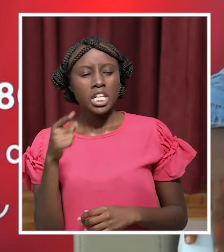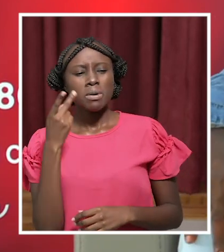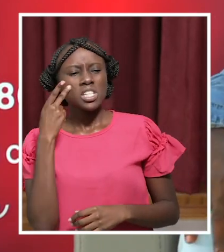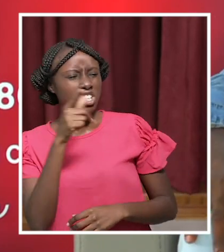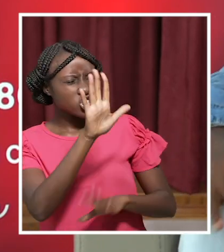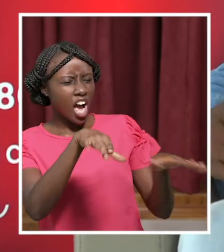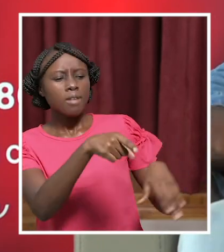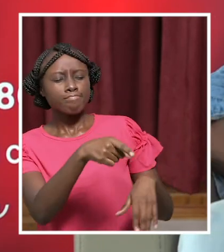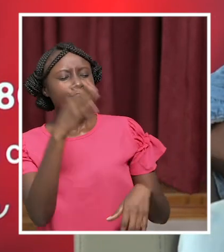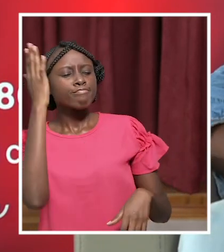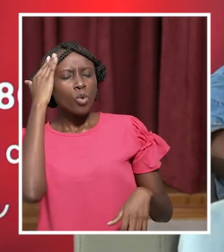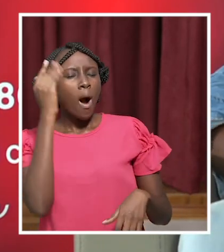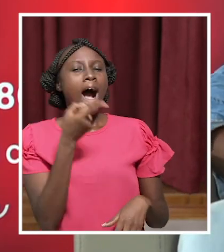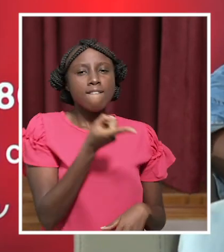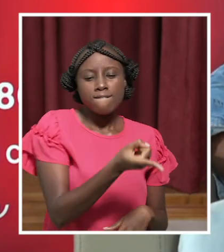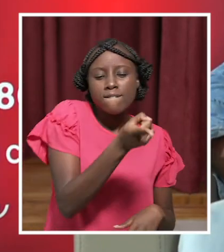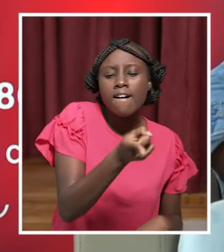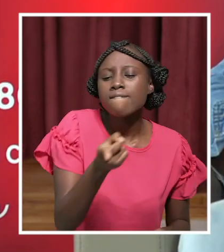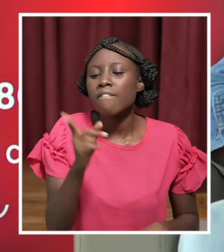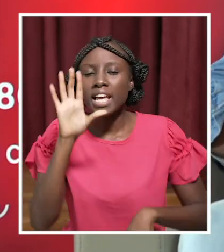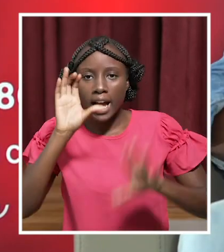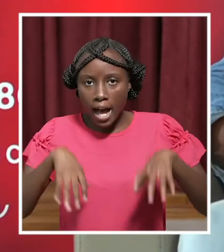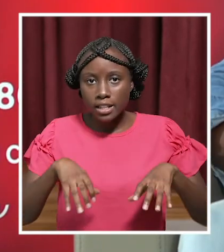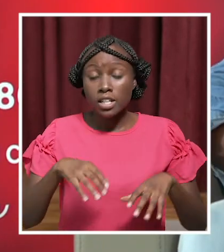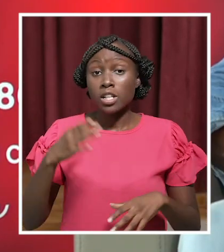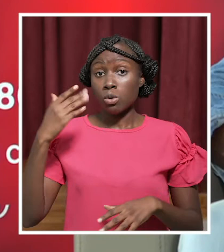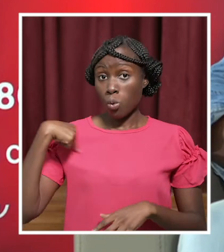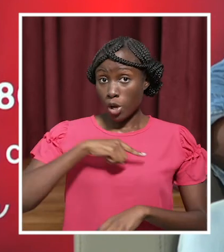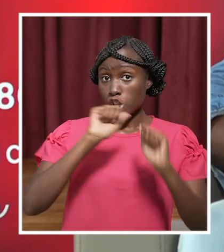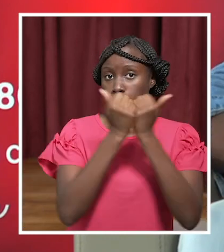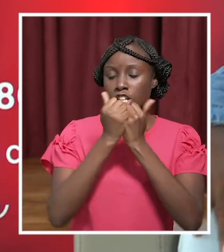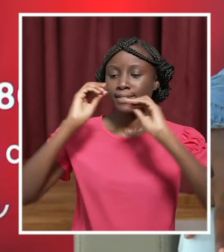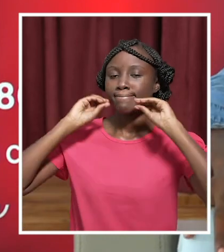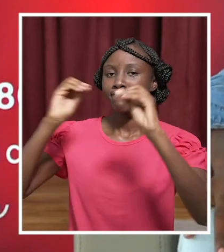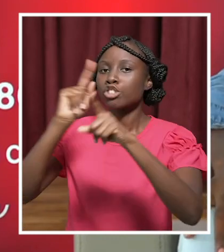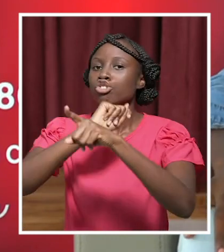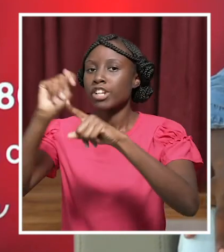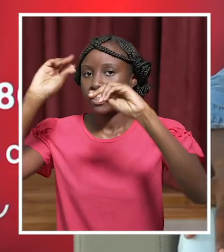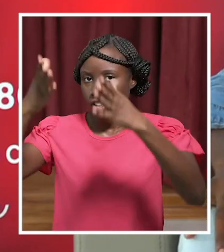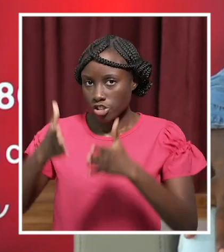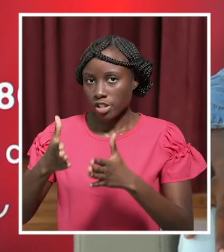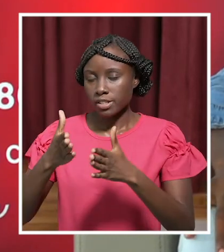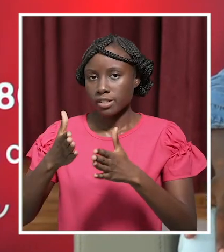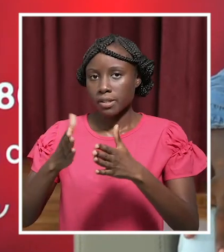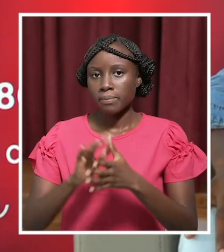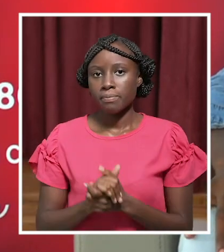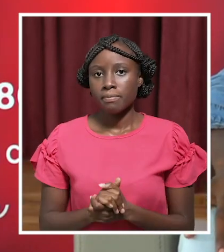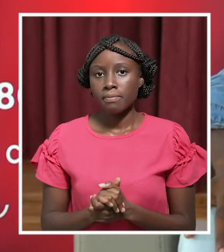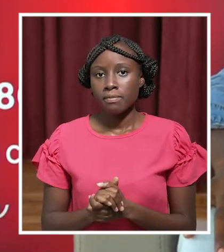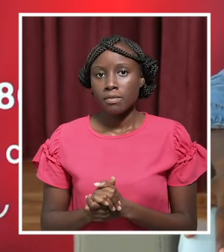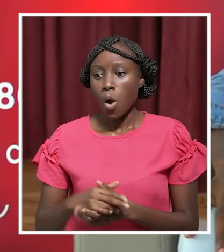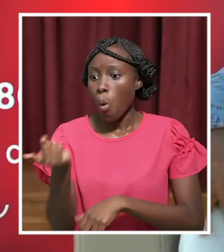signs easily. And that's why our association, in training the teachers, give them that skill as well, to be able to